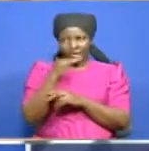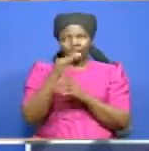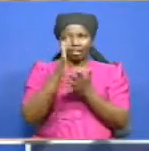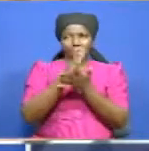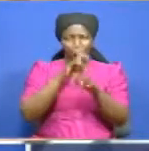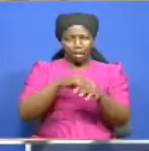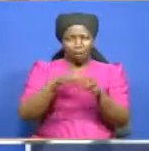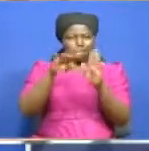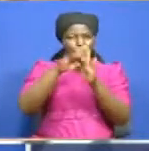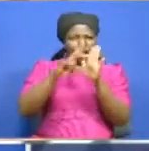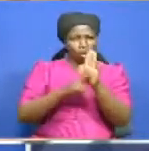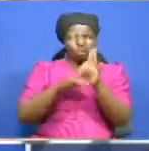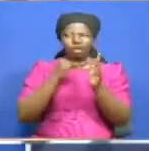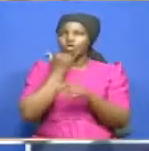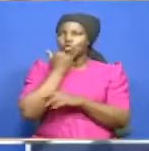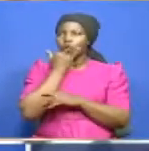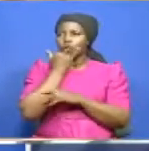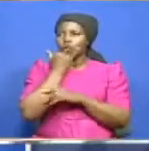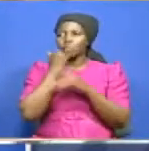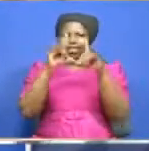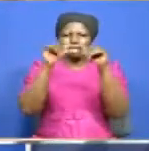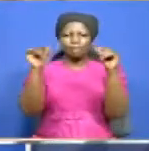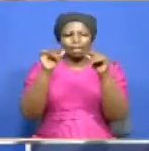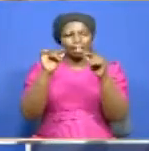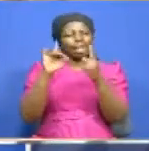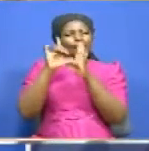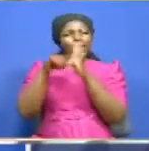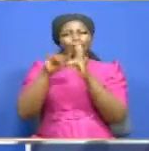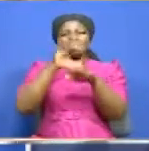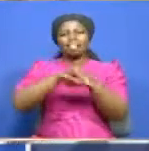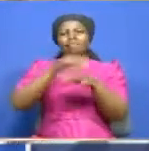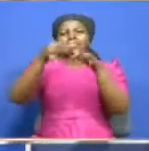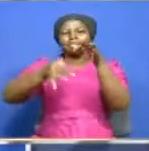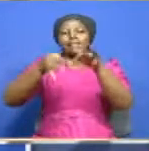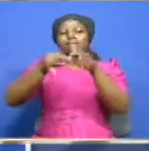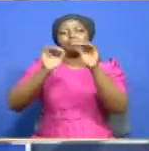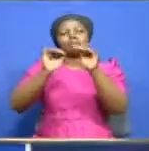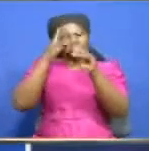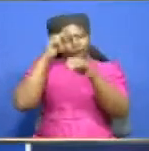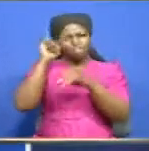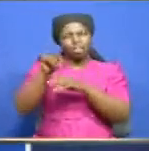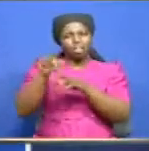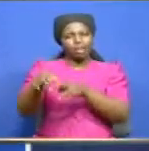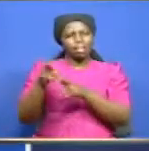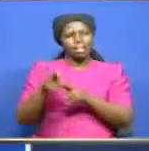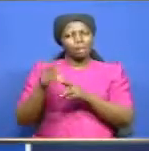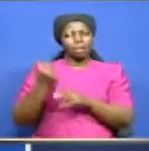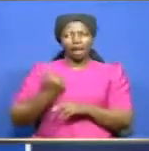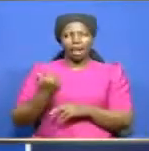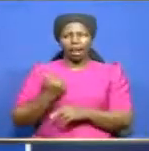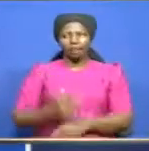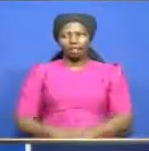statements, we don't get up getting justice for these defiled children and defiled girls.